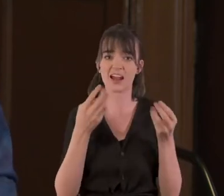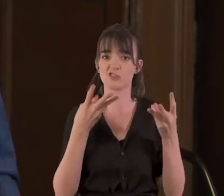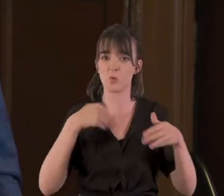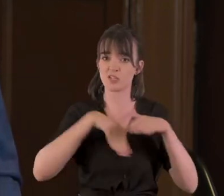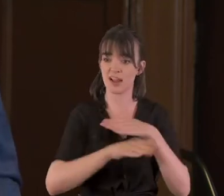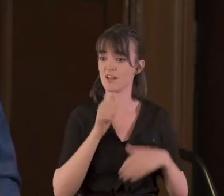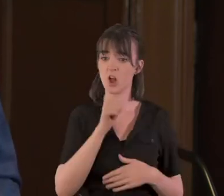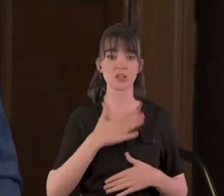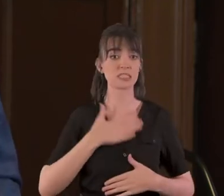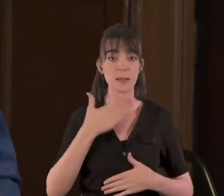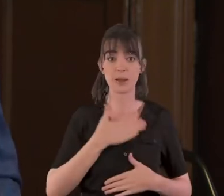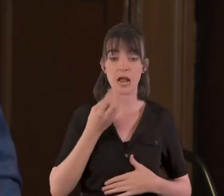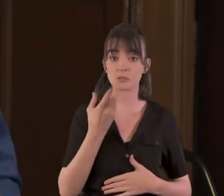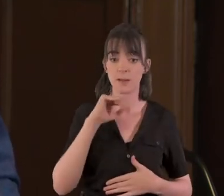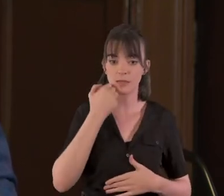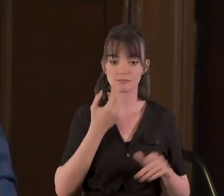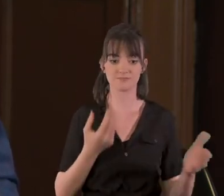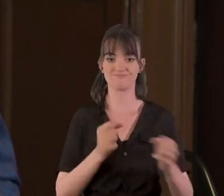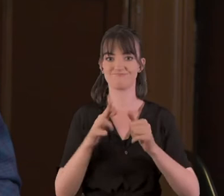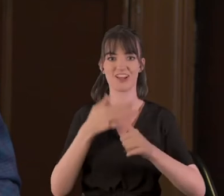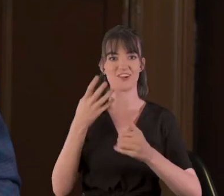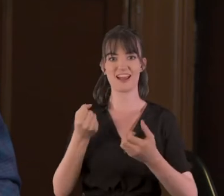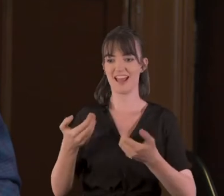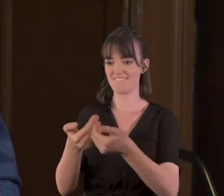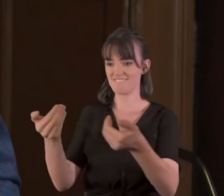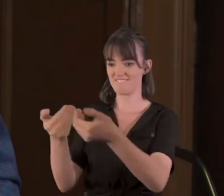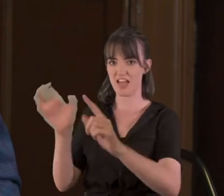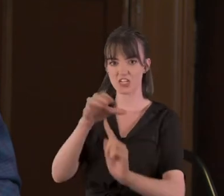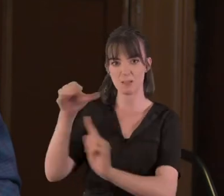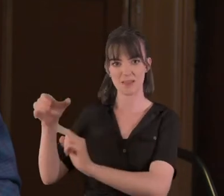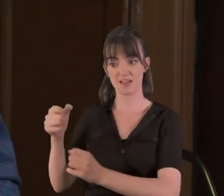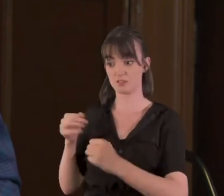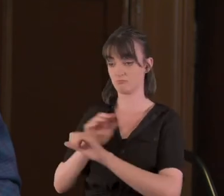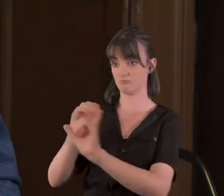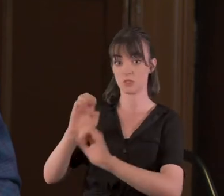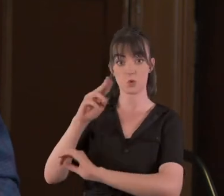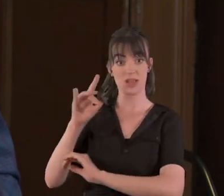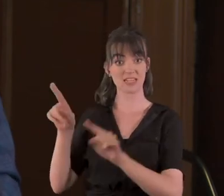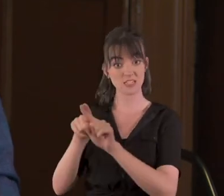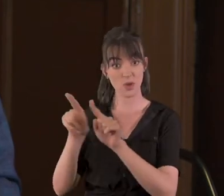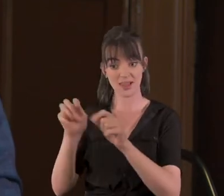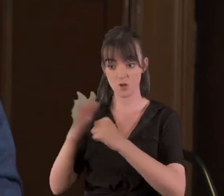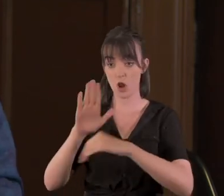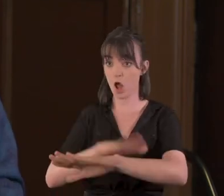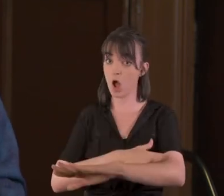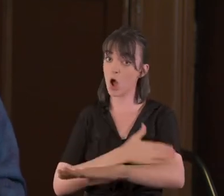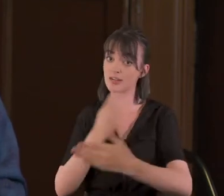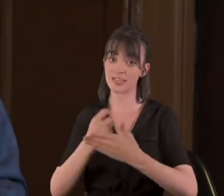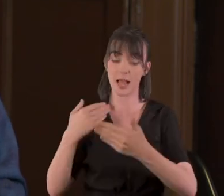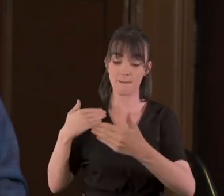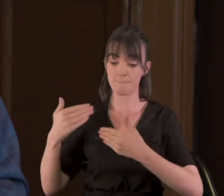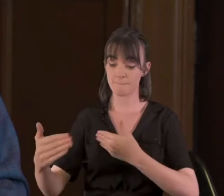that surprising, because we've had dominions in the empire now for some time.